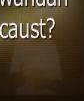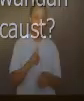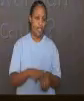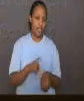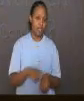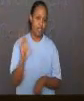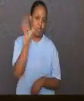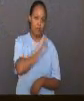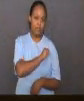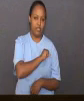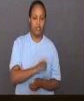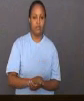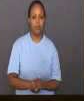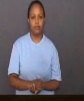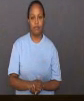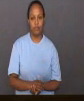Time's up.